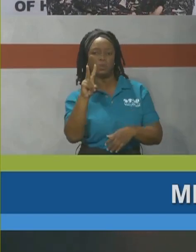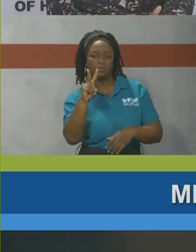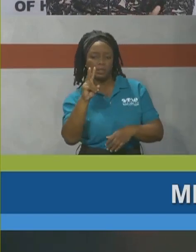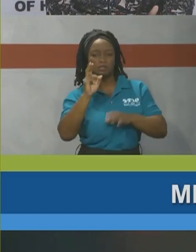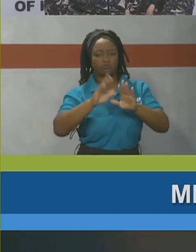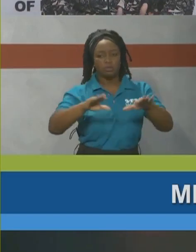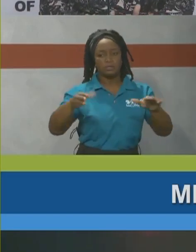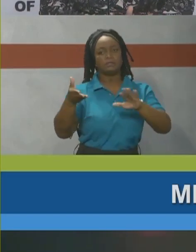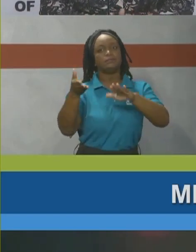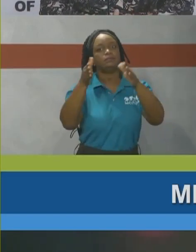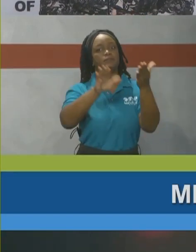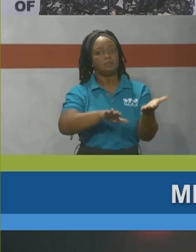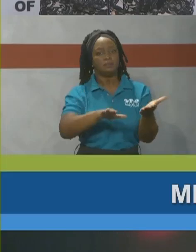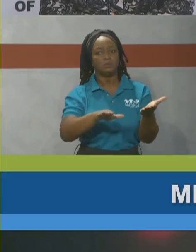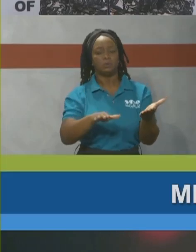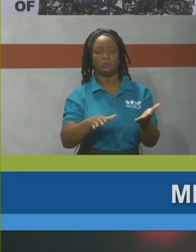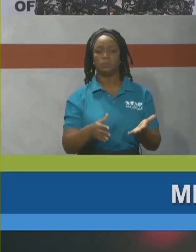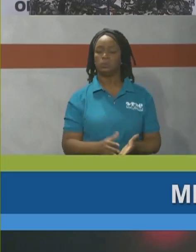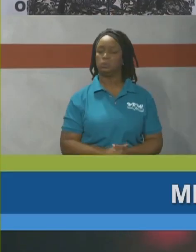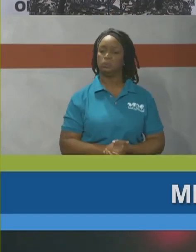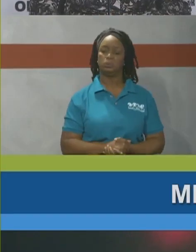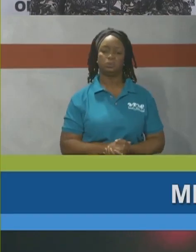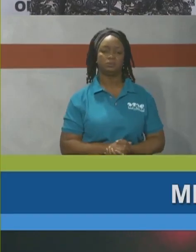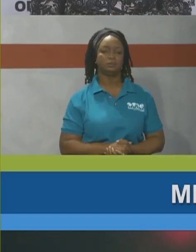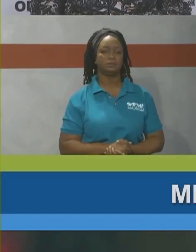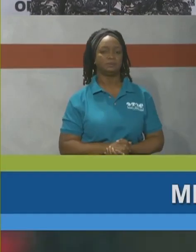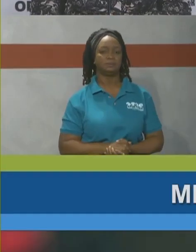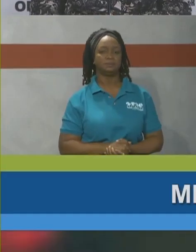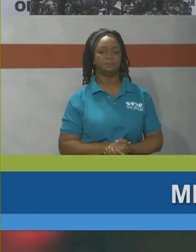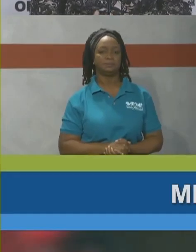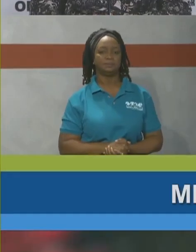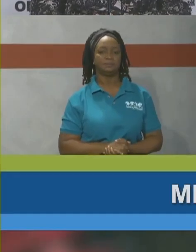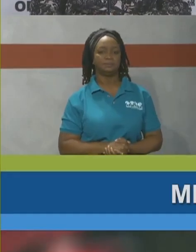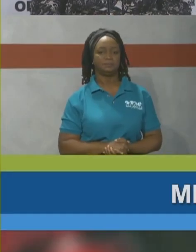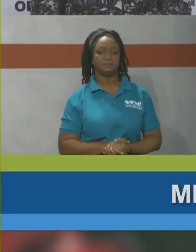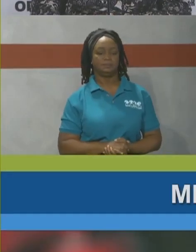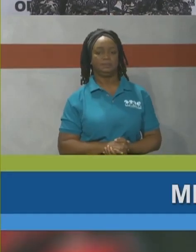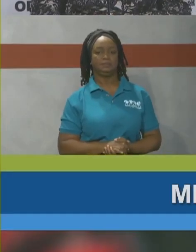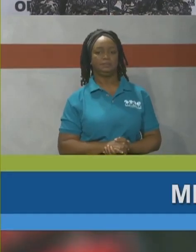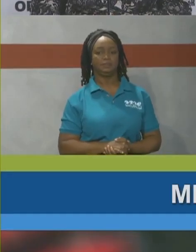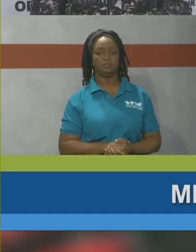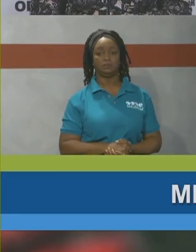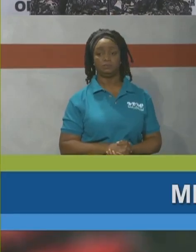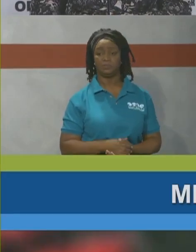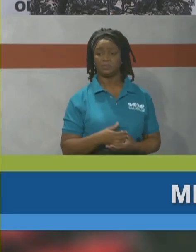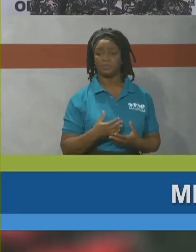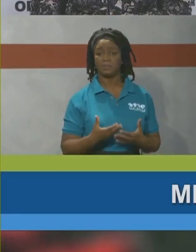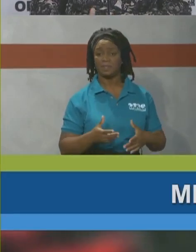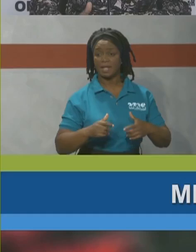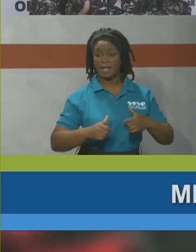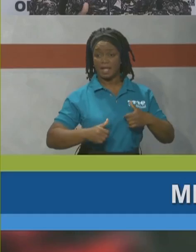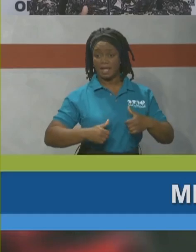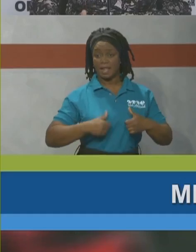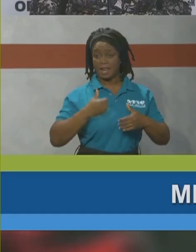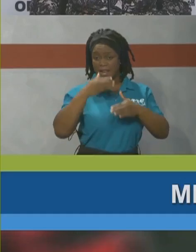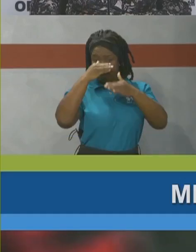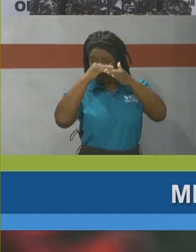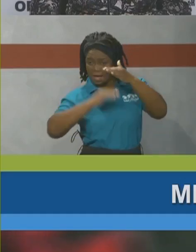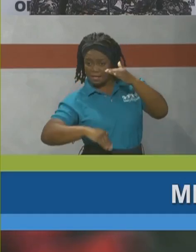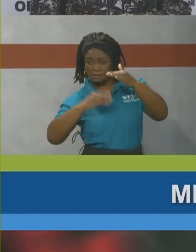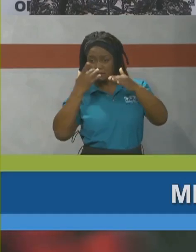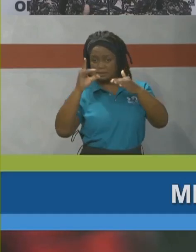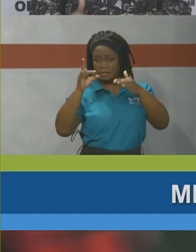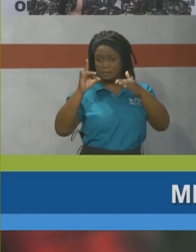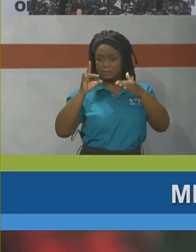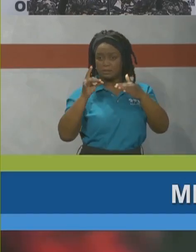have the total admissions, 342. The amount of deaths we've had under 18 years old is 12. 11